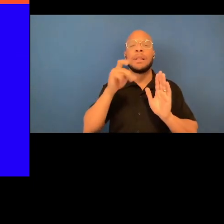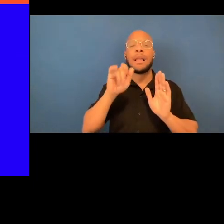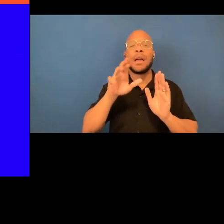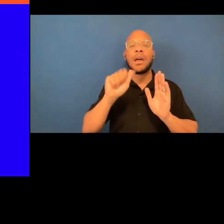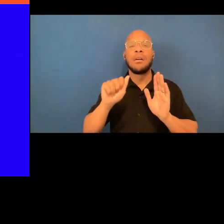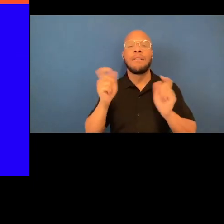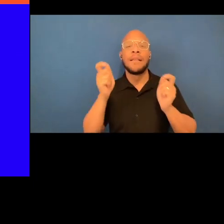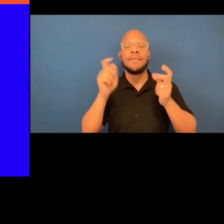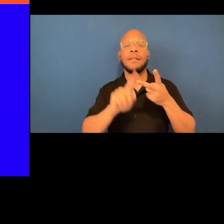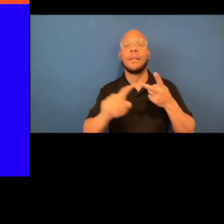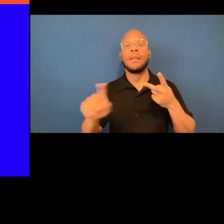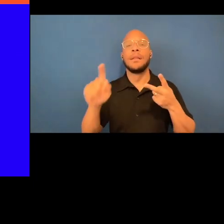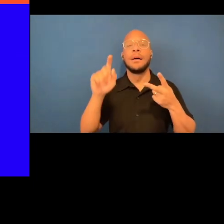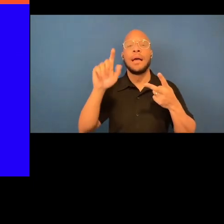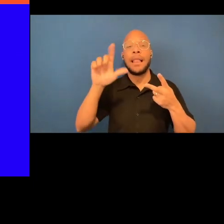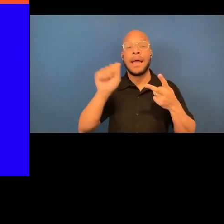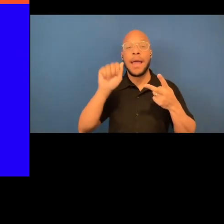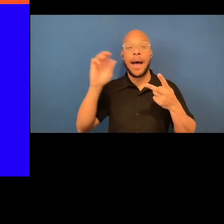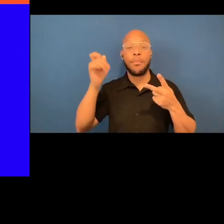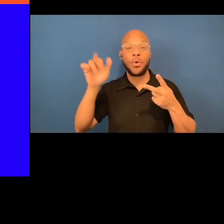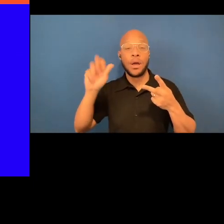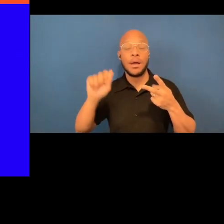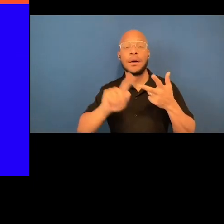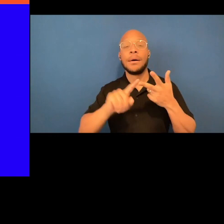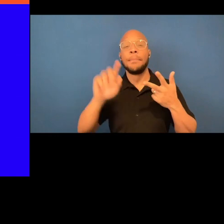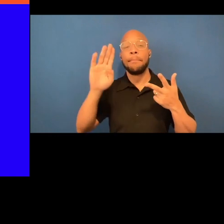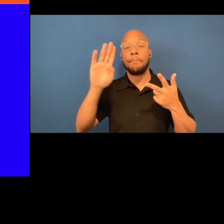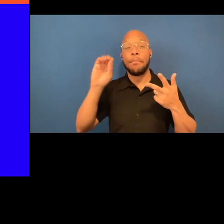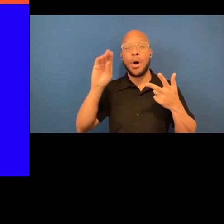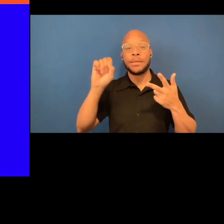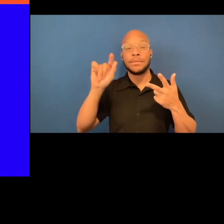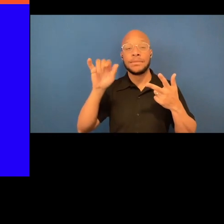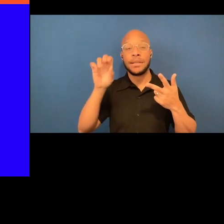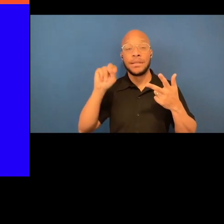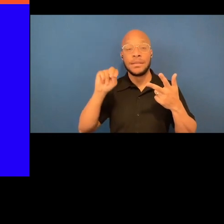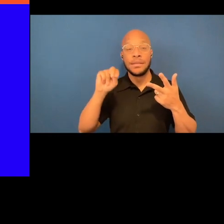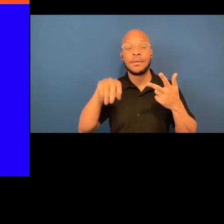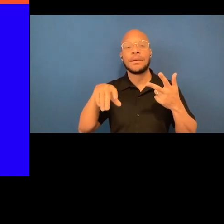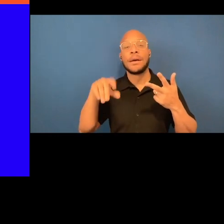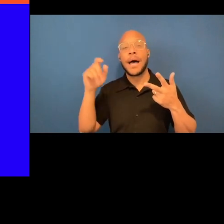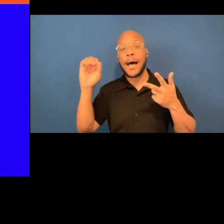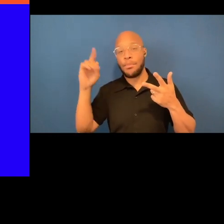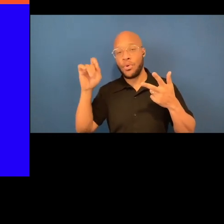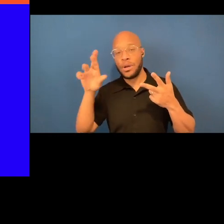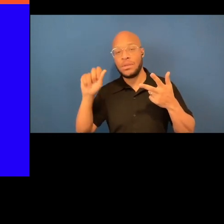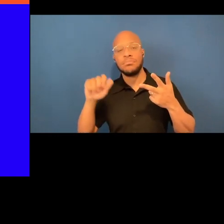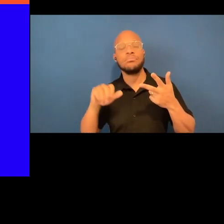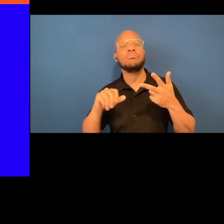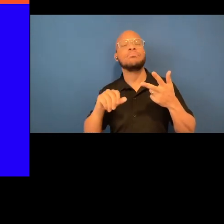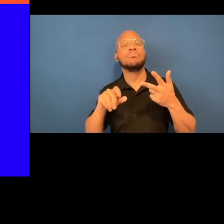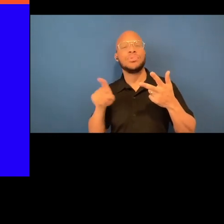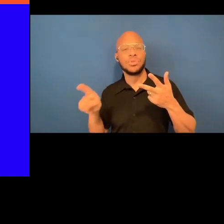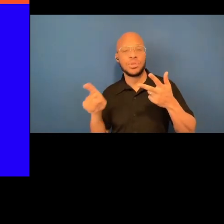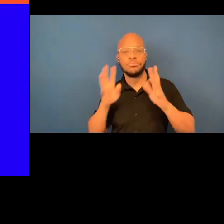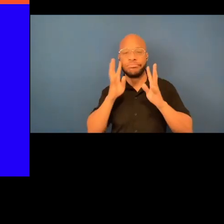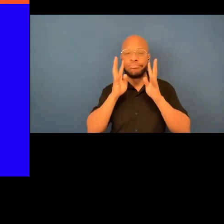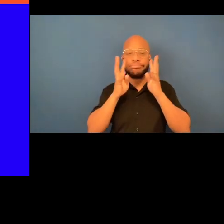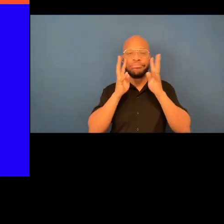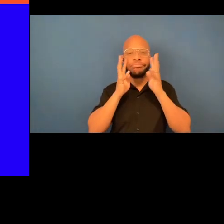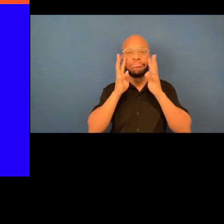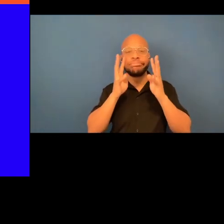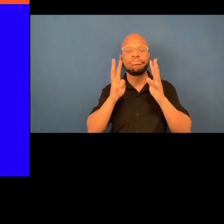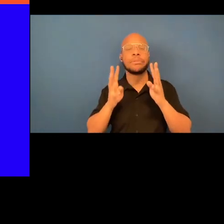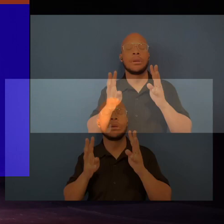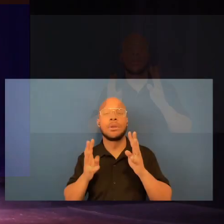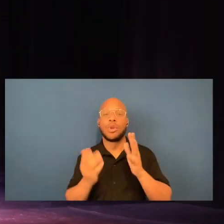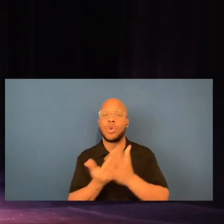creating performances that speak many formal, cultural, historical, aesthetic, and experiential languages. She seeks expansive audiences. Schaal's